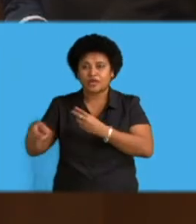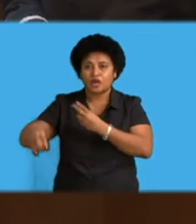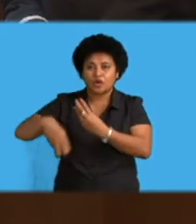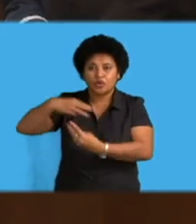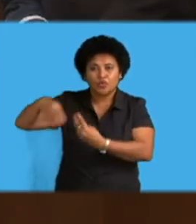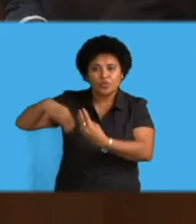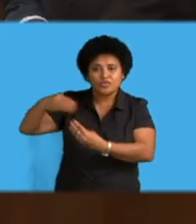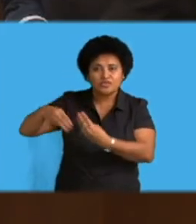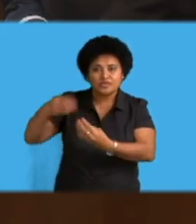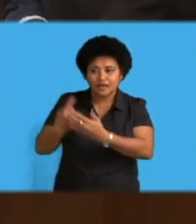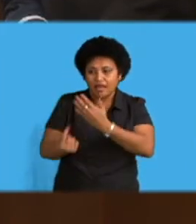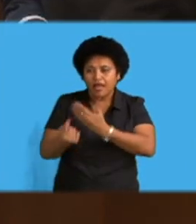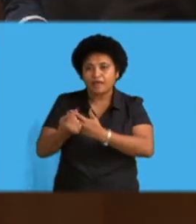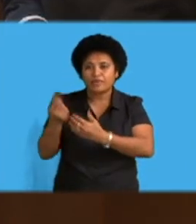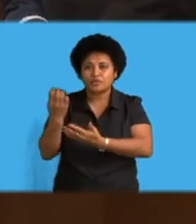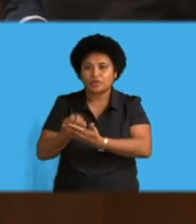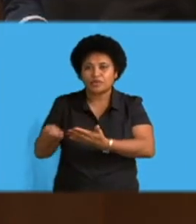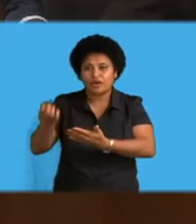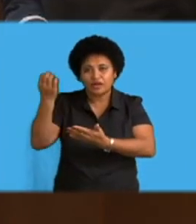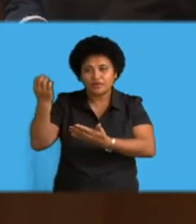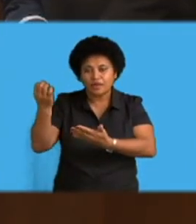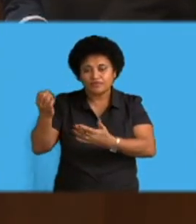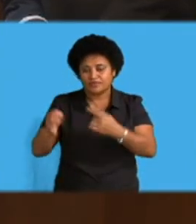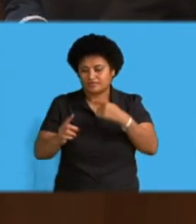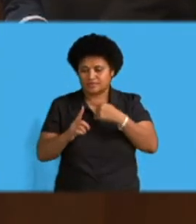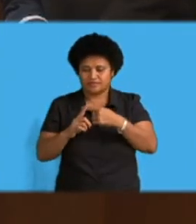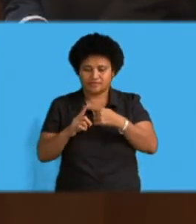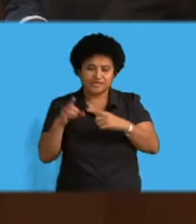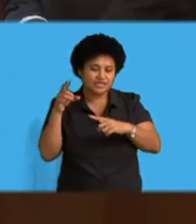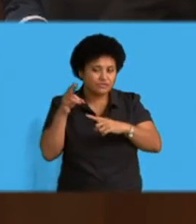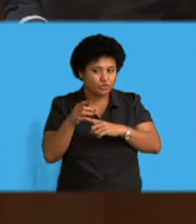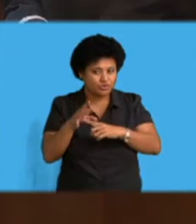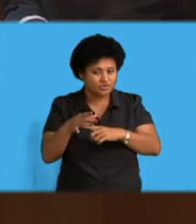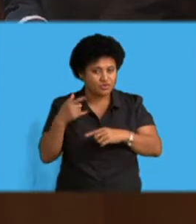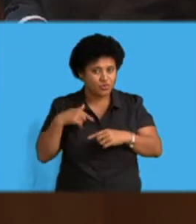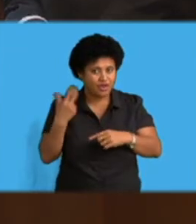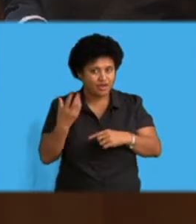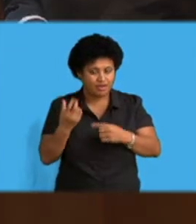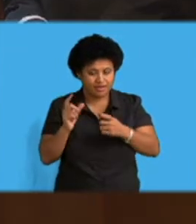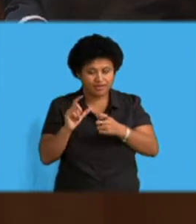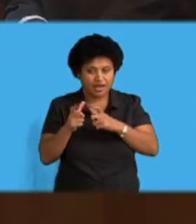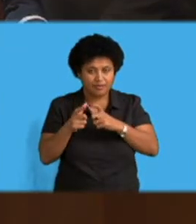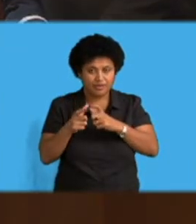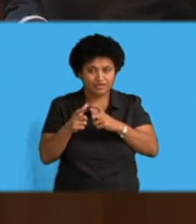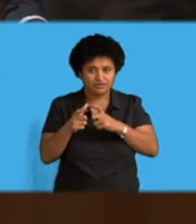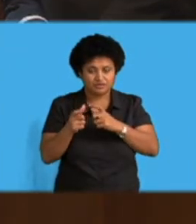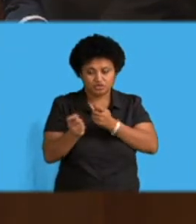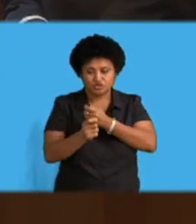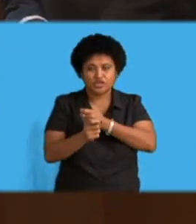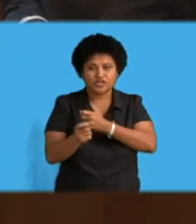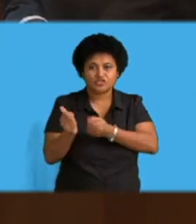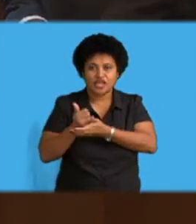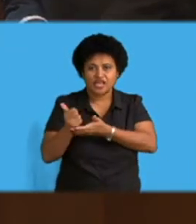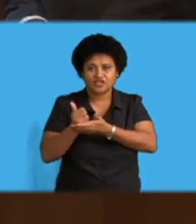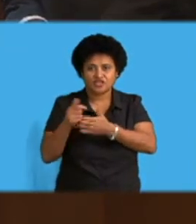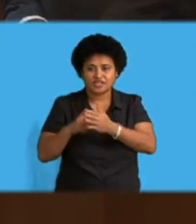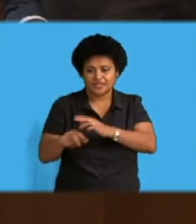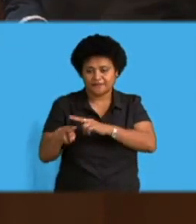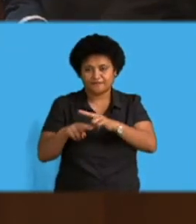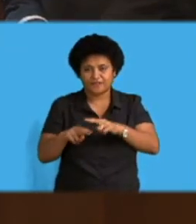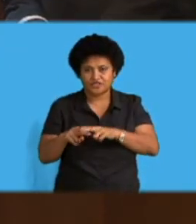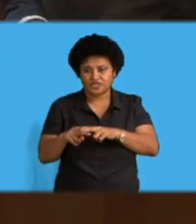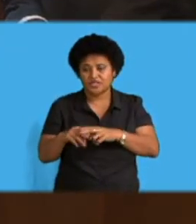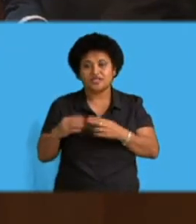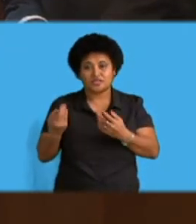on the Fijian economy and the importance of climatic change action to Fiji. In particular, we focused on Fiji's COP23